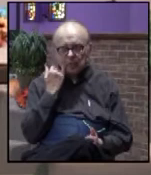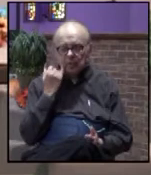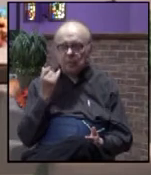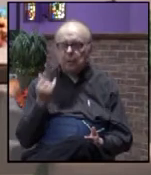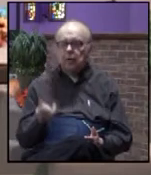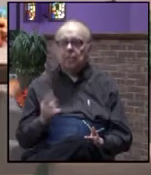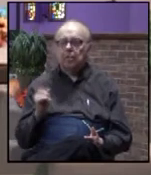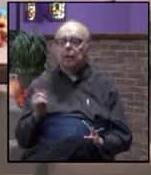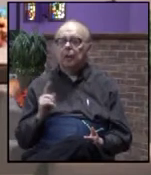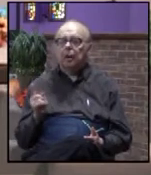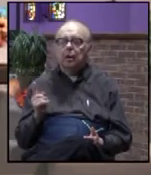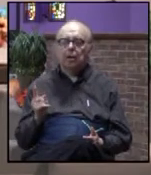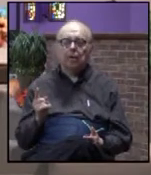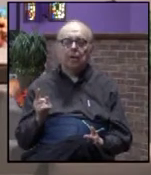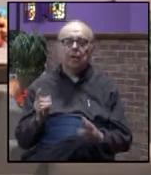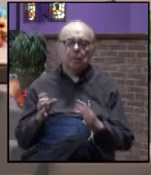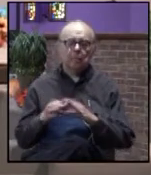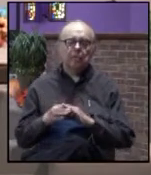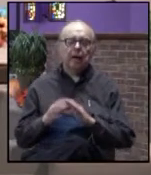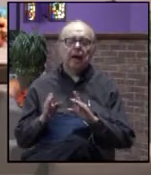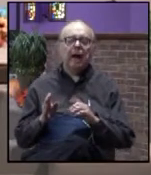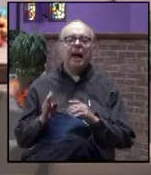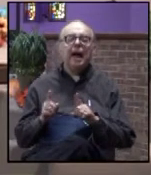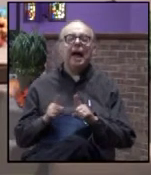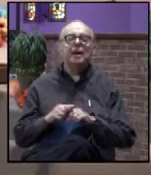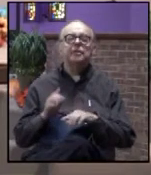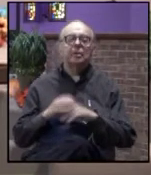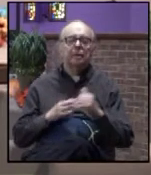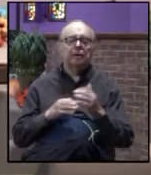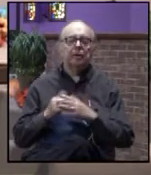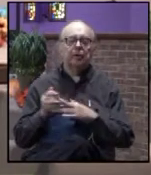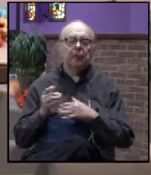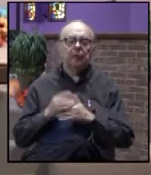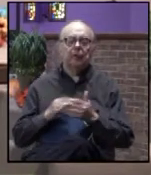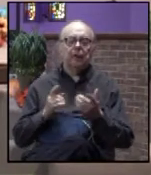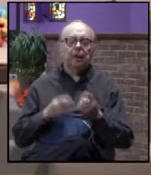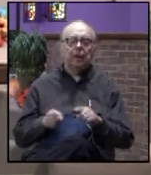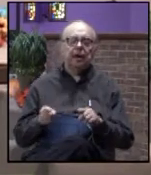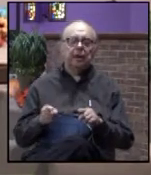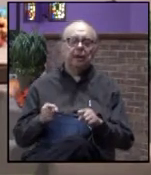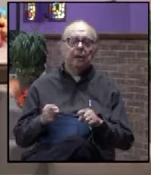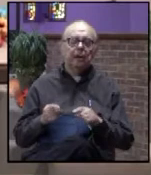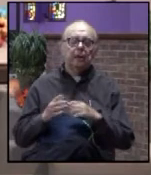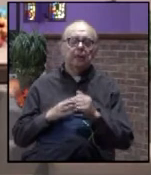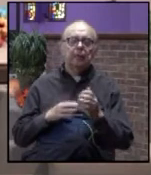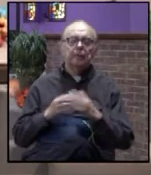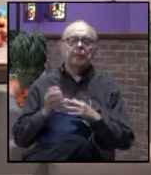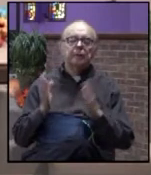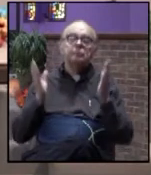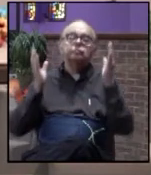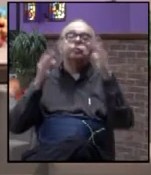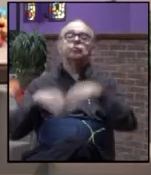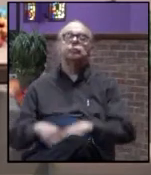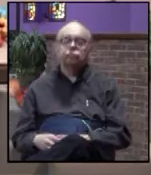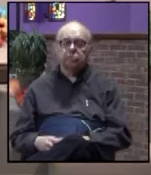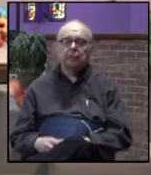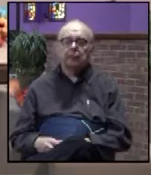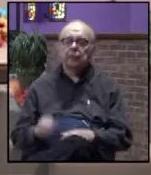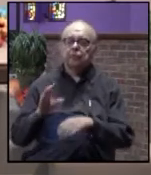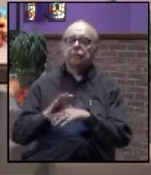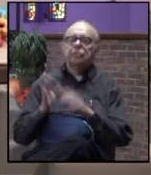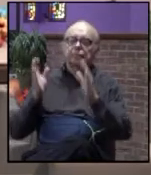If that's where you're tied to is a building, and what happens if that building gets collapsed?